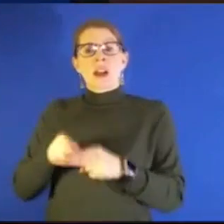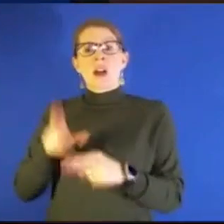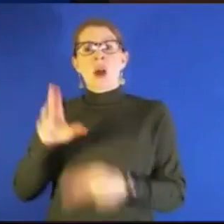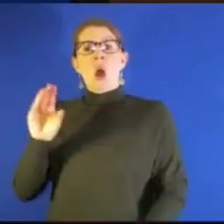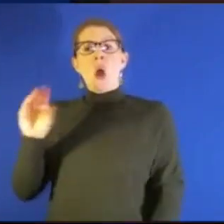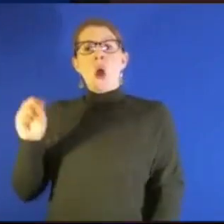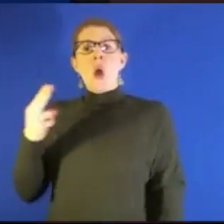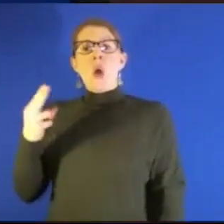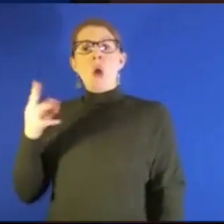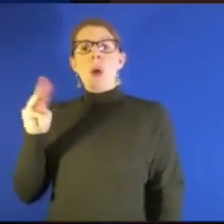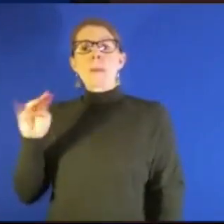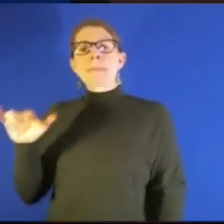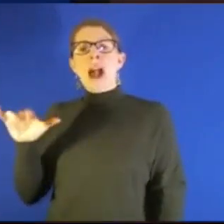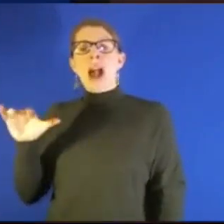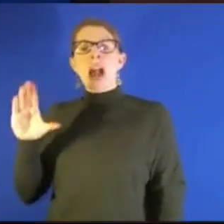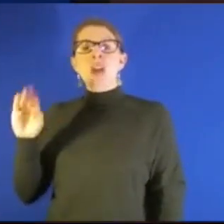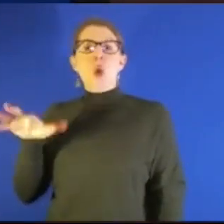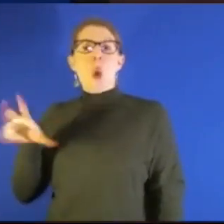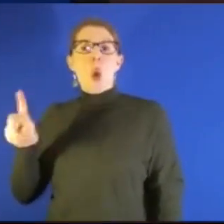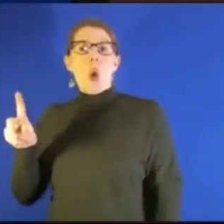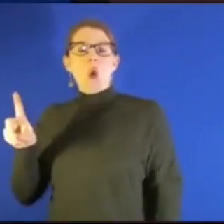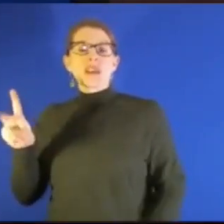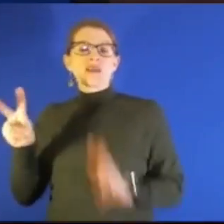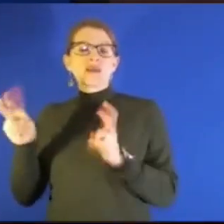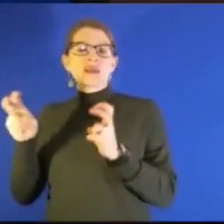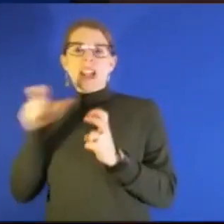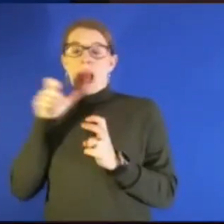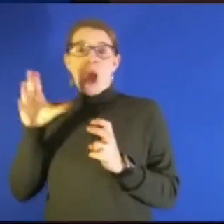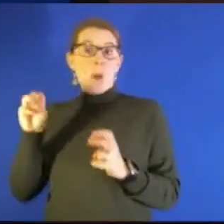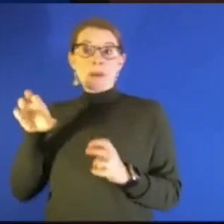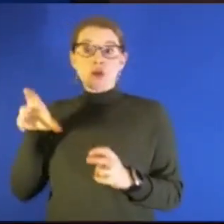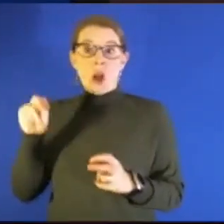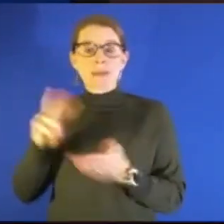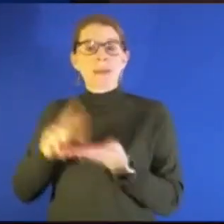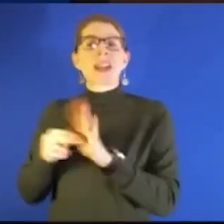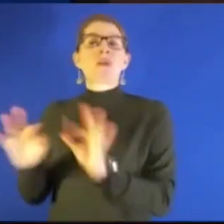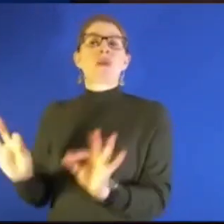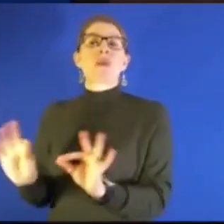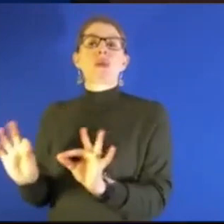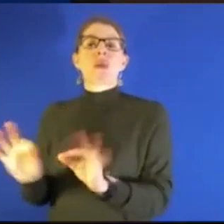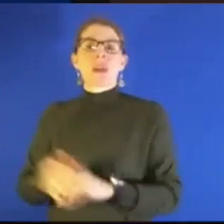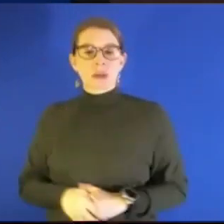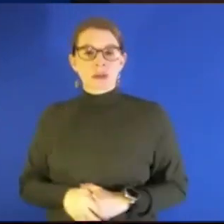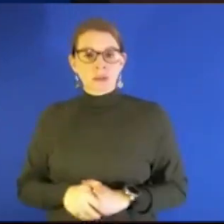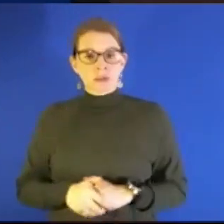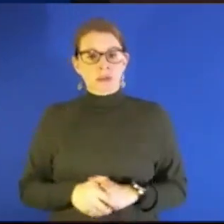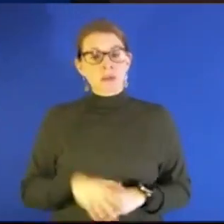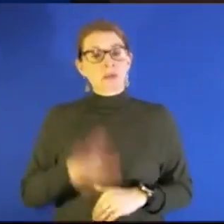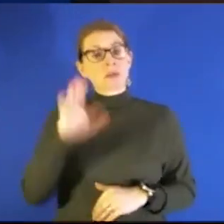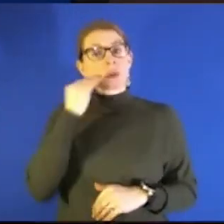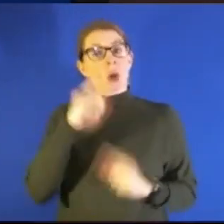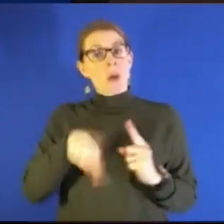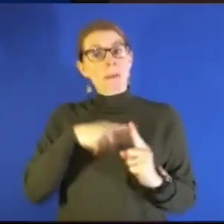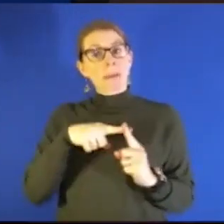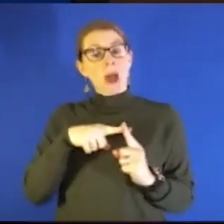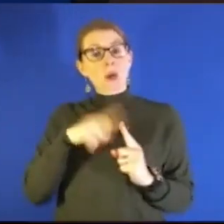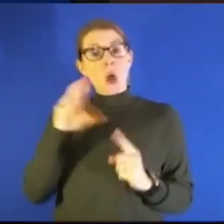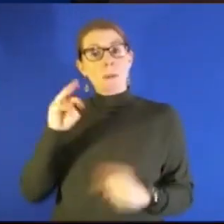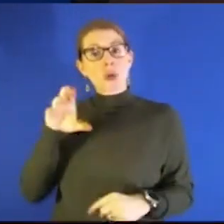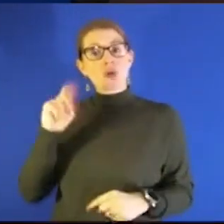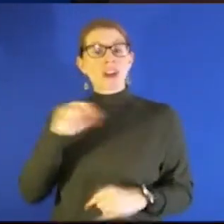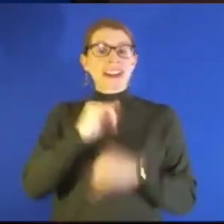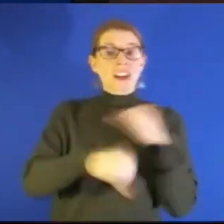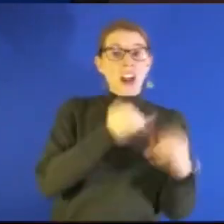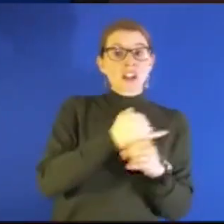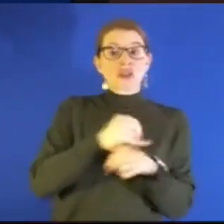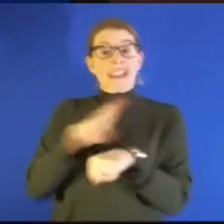it sound like a little bit of derision there, that it's not as bad. Here's what we know about Omicron internationally as well as nationally.